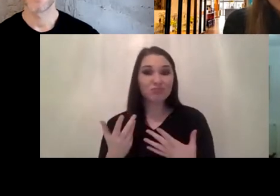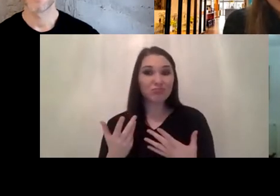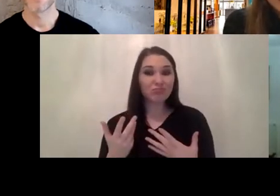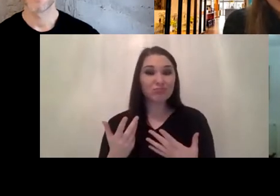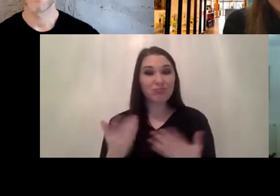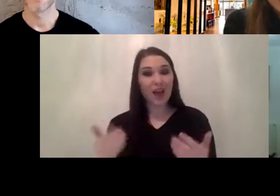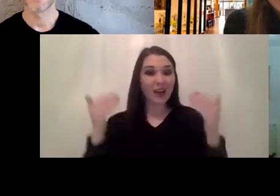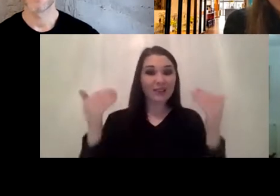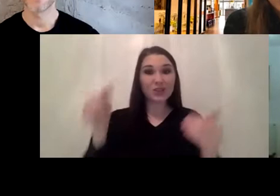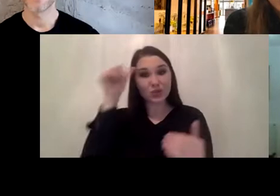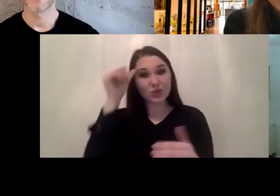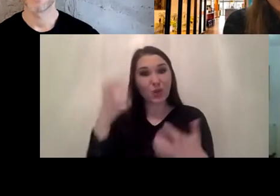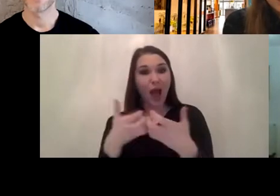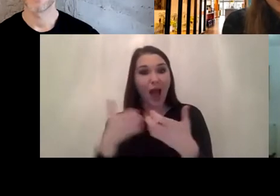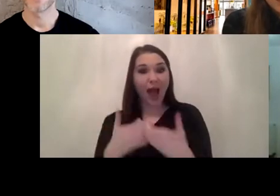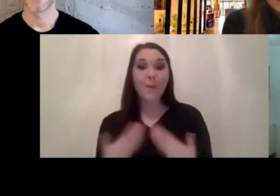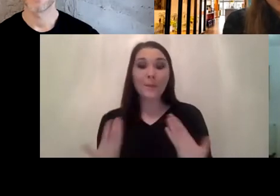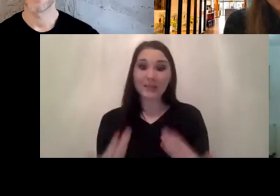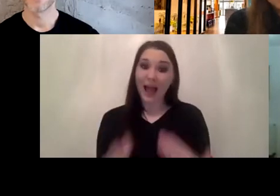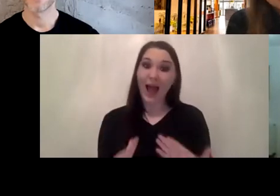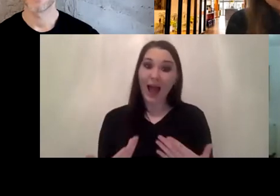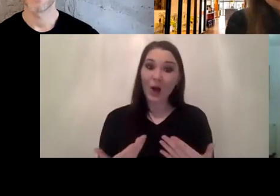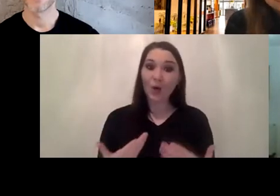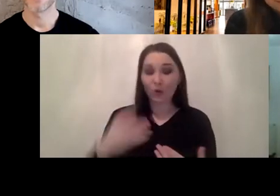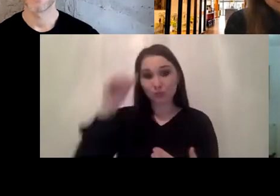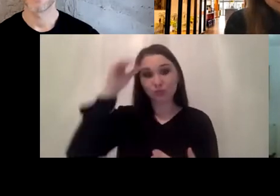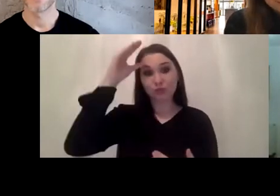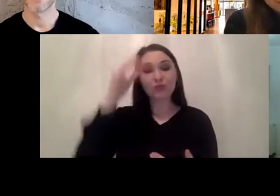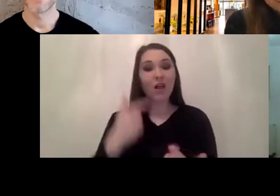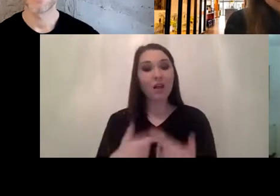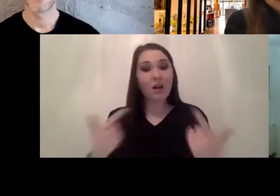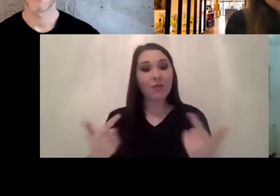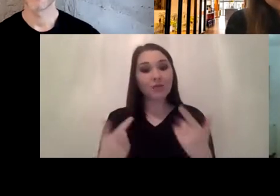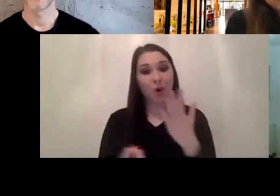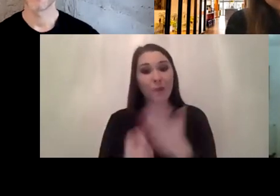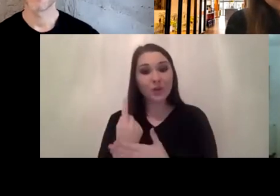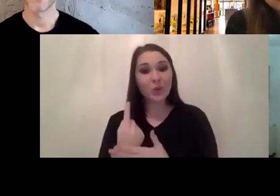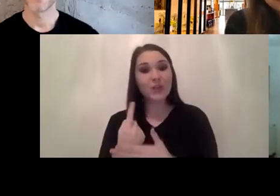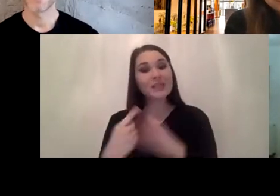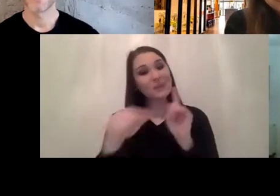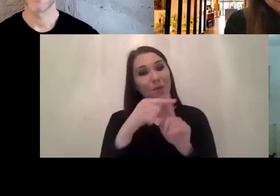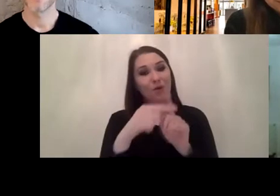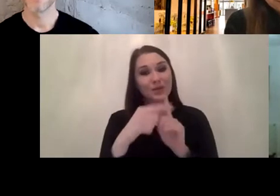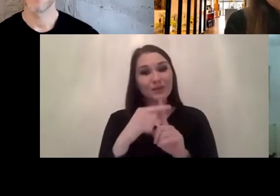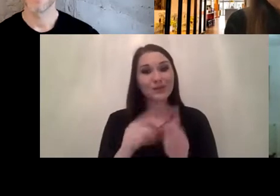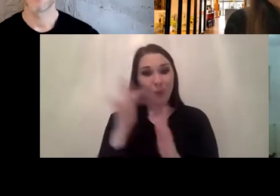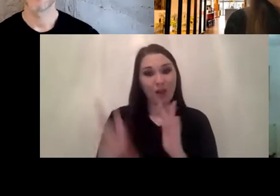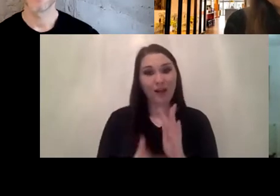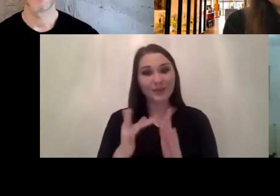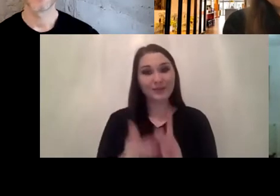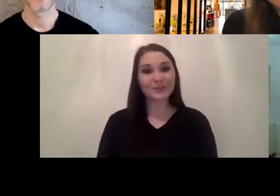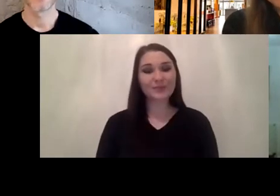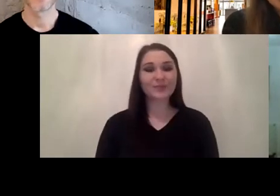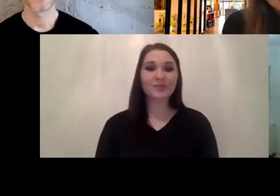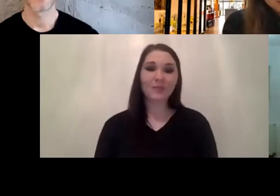yeah, it's a lot of opportunities there. It's given us as the positive, certainly. And I think